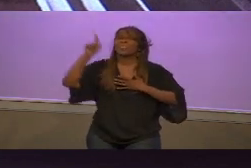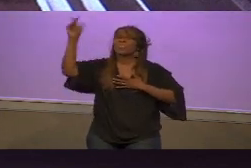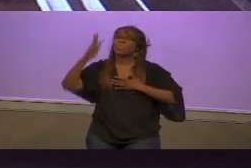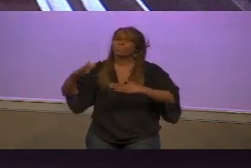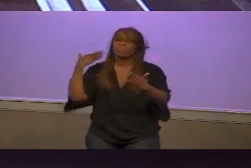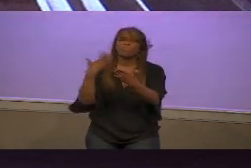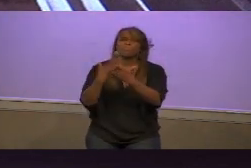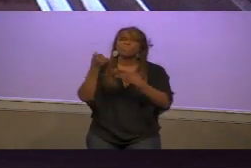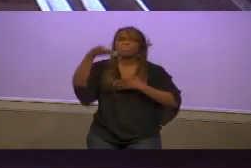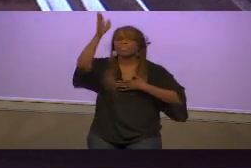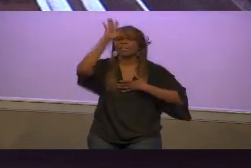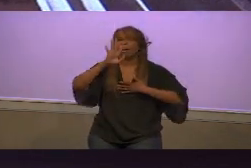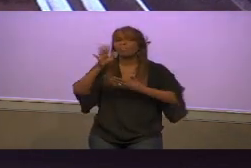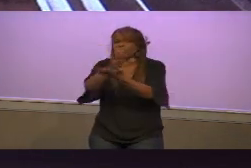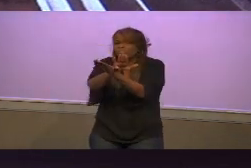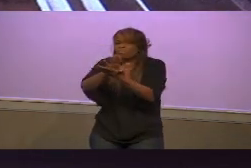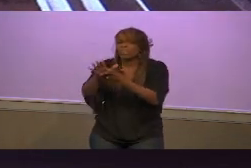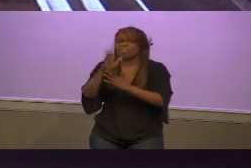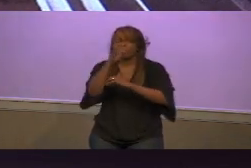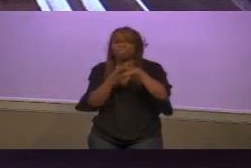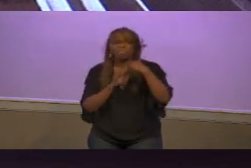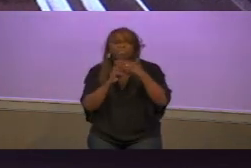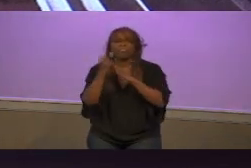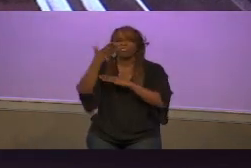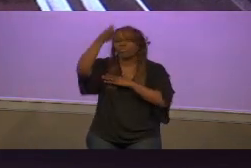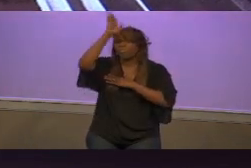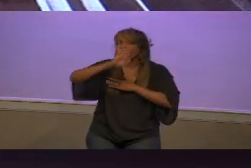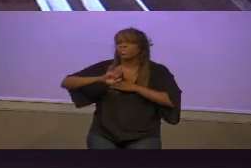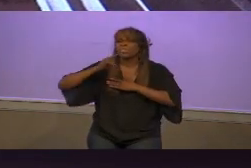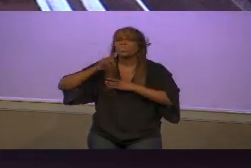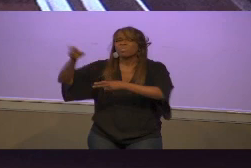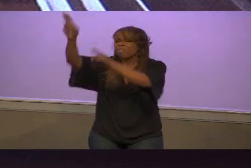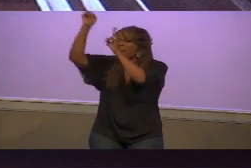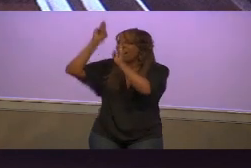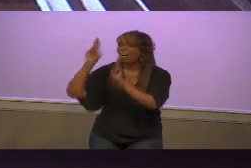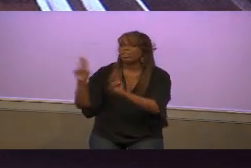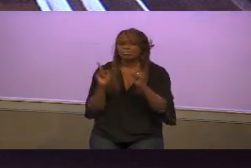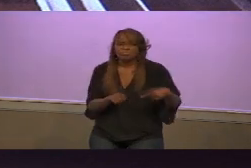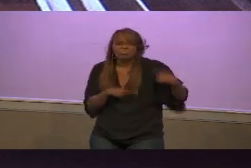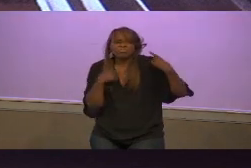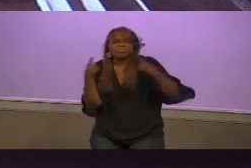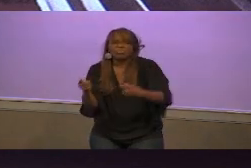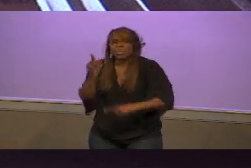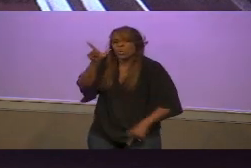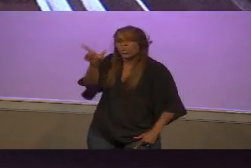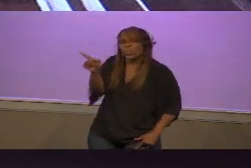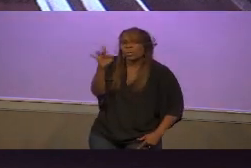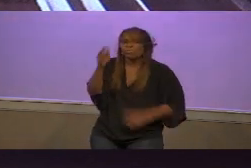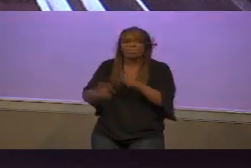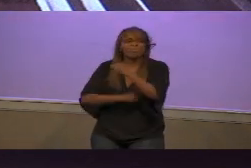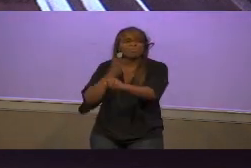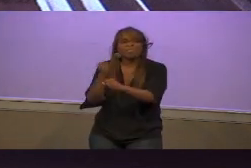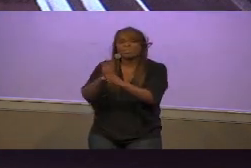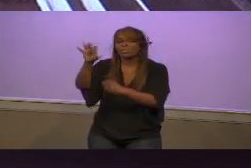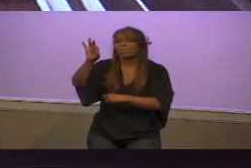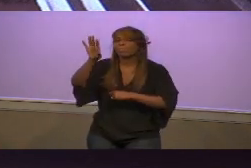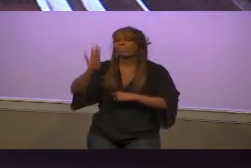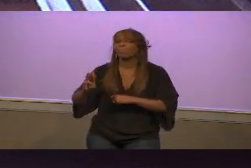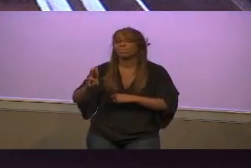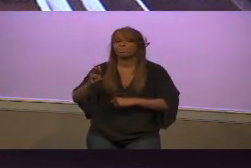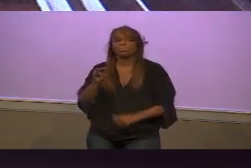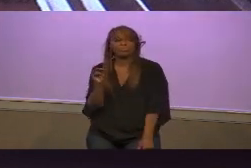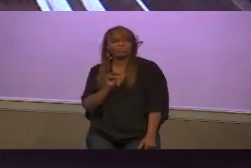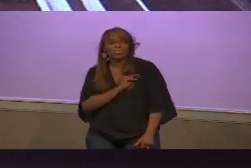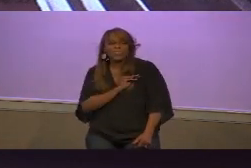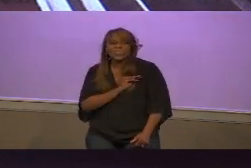God. You're kind and a comforting God. We bless you for 21 years of pastoral leadership at Galilee